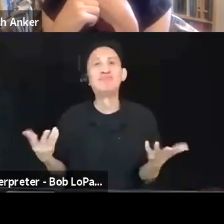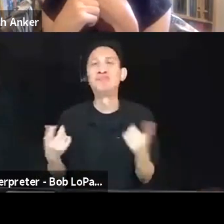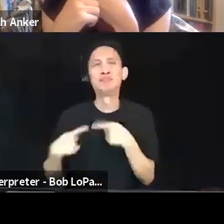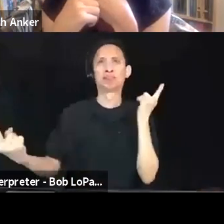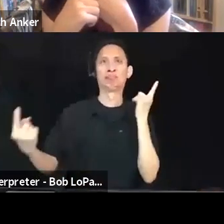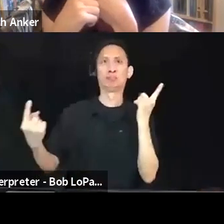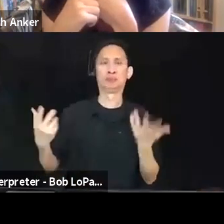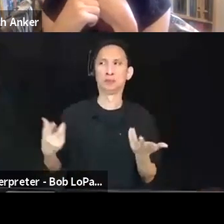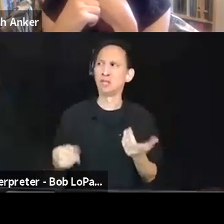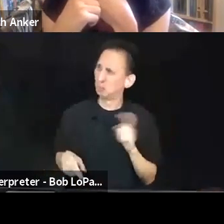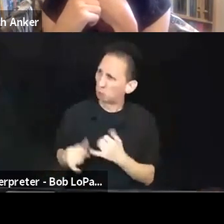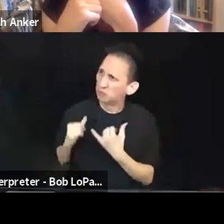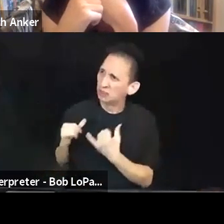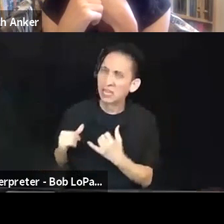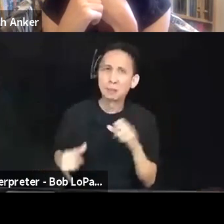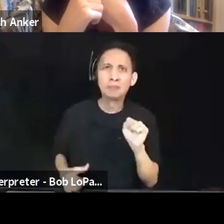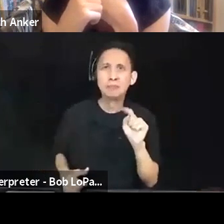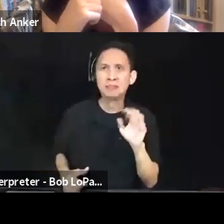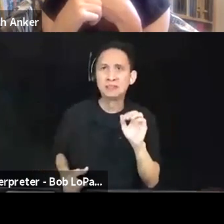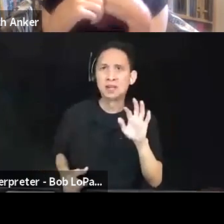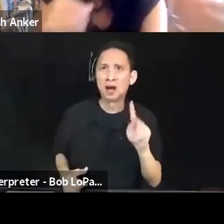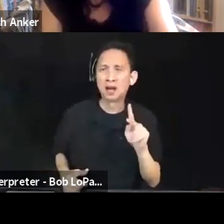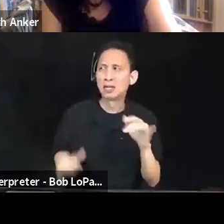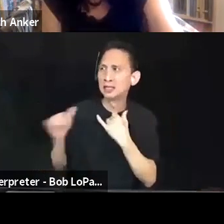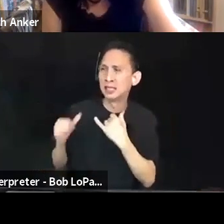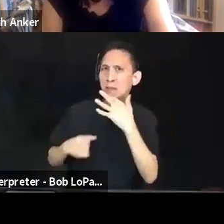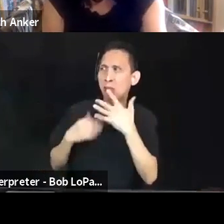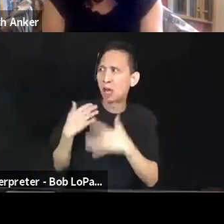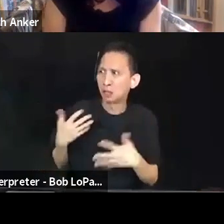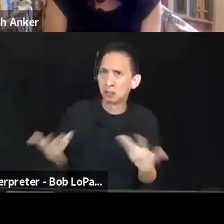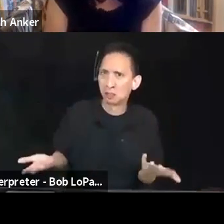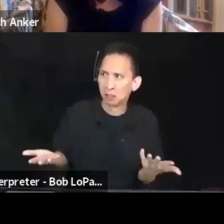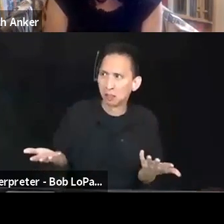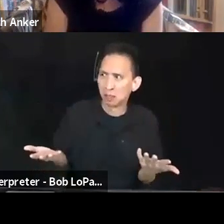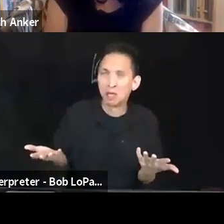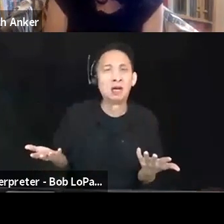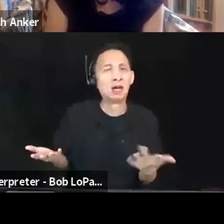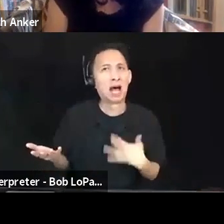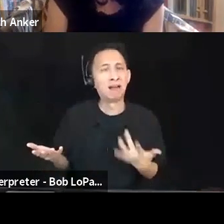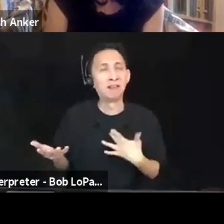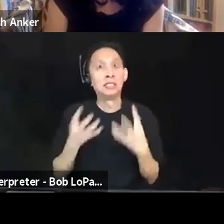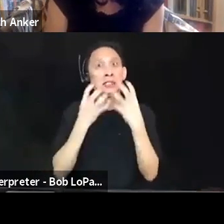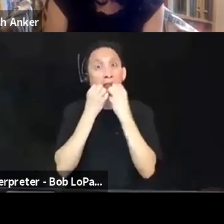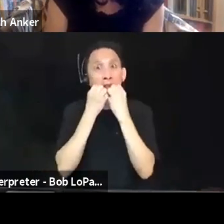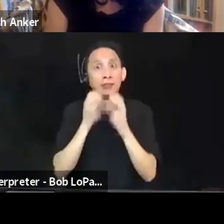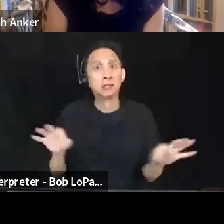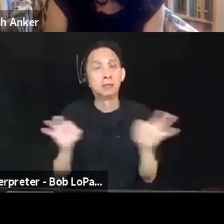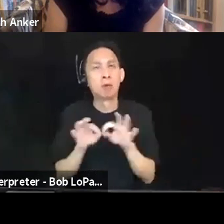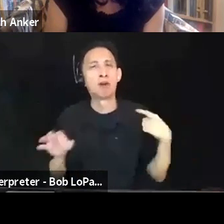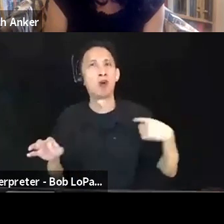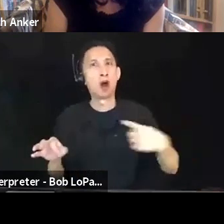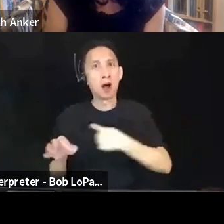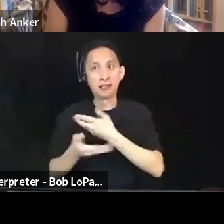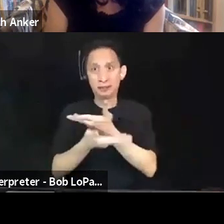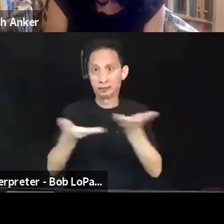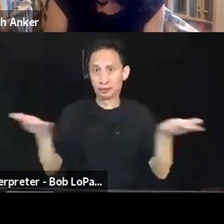of the same stock or the same blood, I think it's absolutely crucial for any,